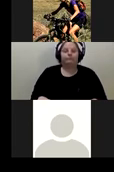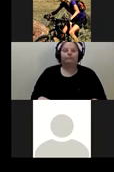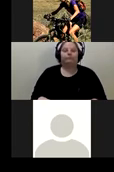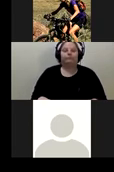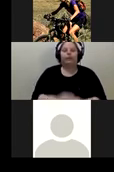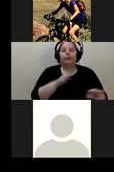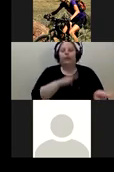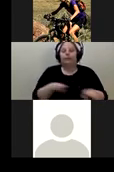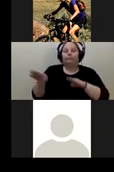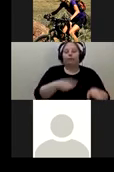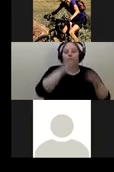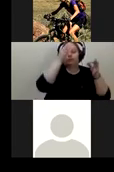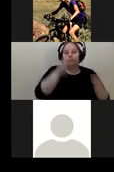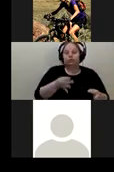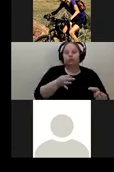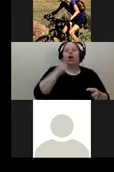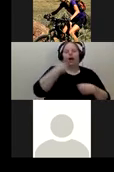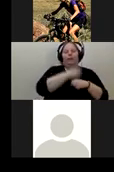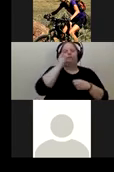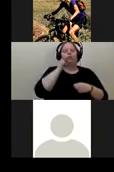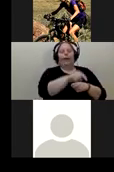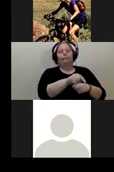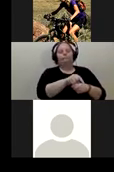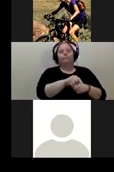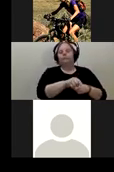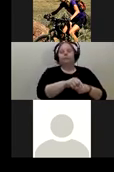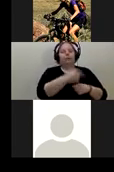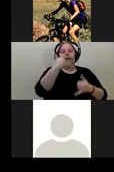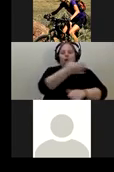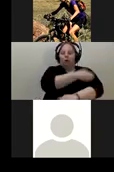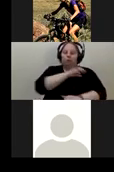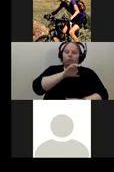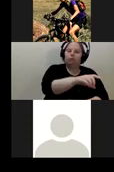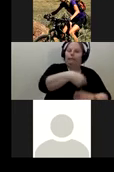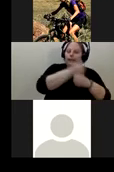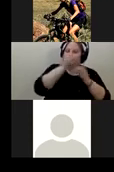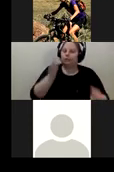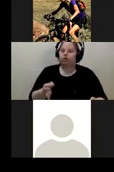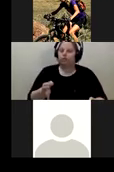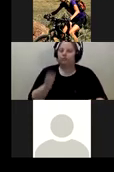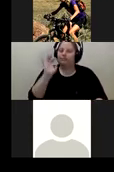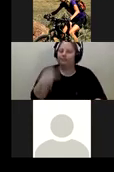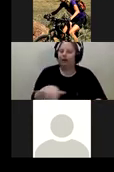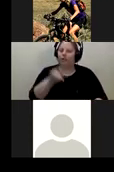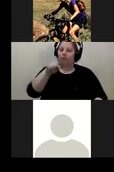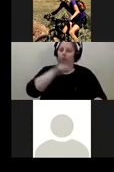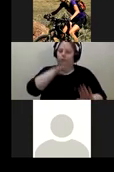Behavior decisions are made for consumers, not by consumers. We know that isn't the case anymore. Decisions are